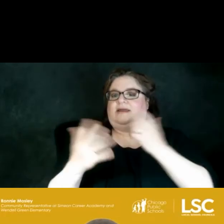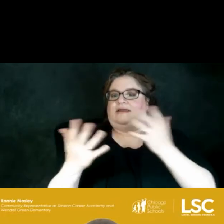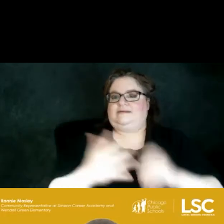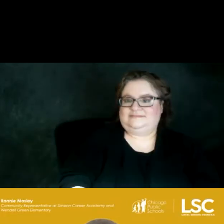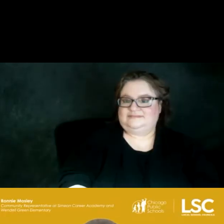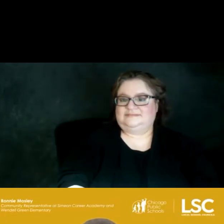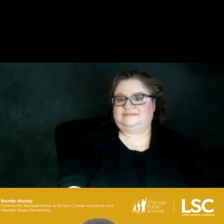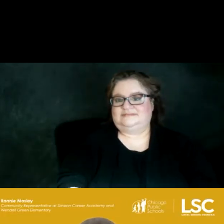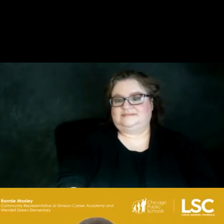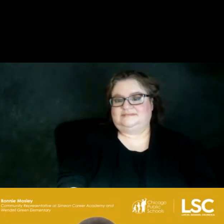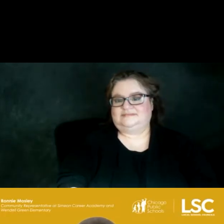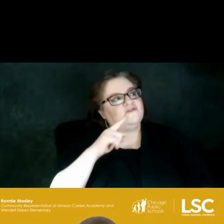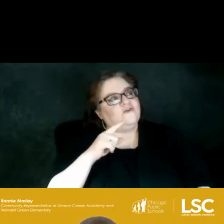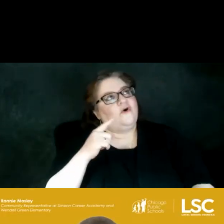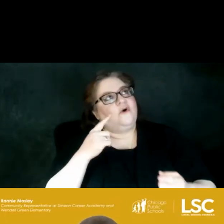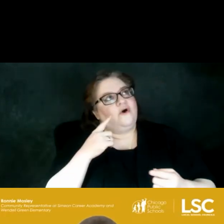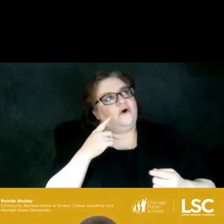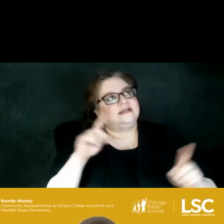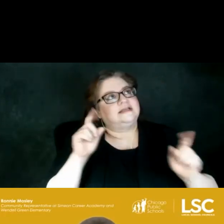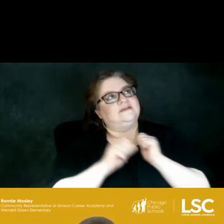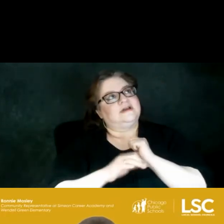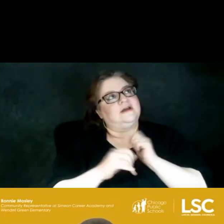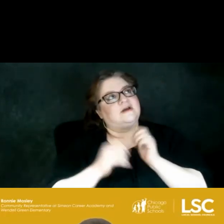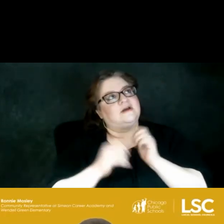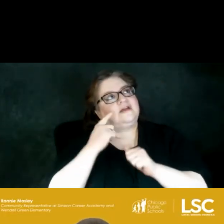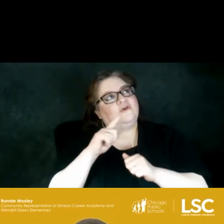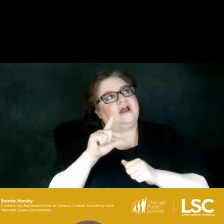For a successful campaign running for LSC.